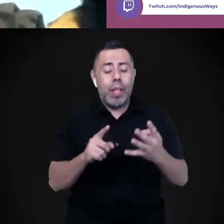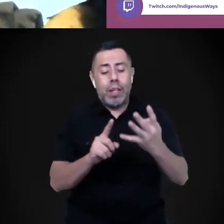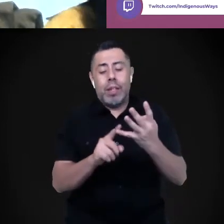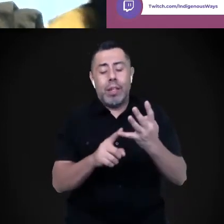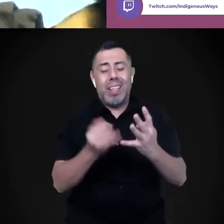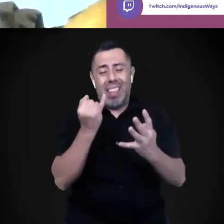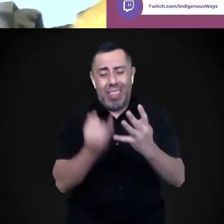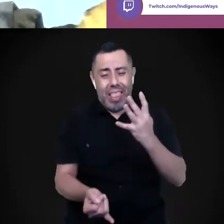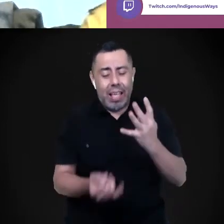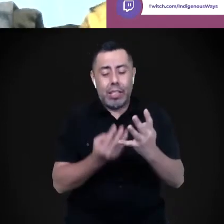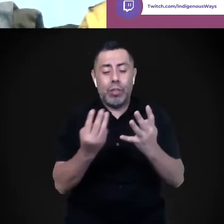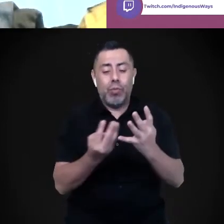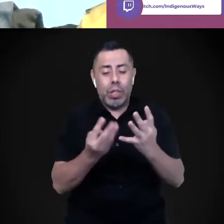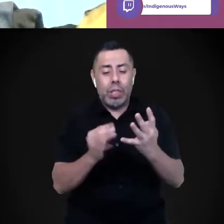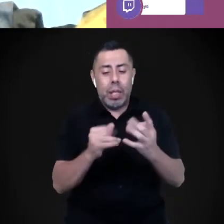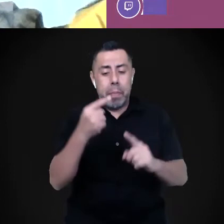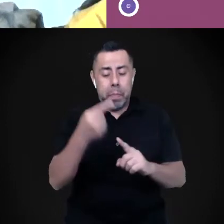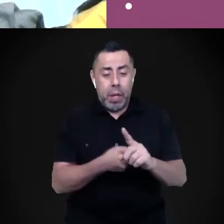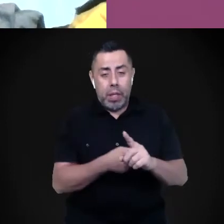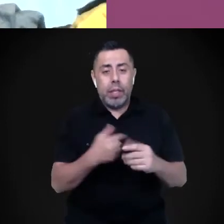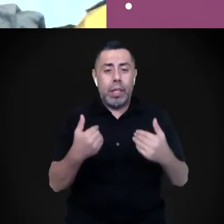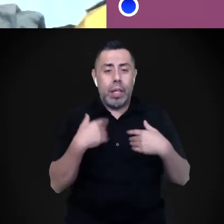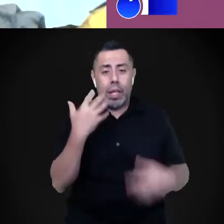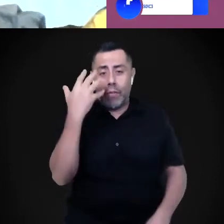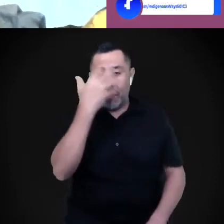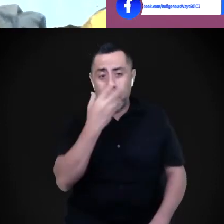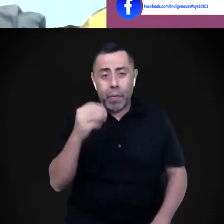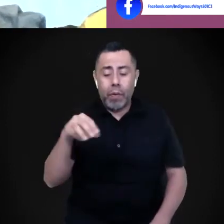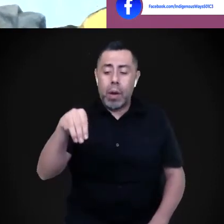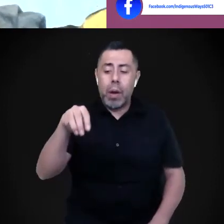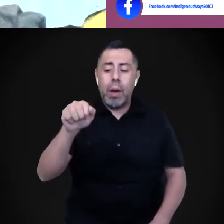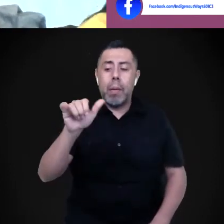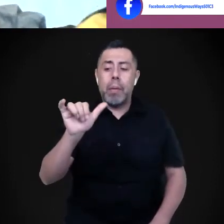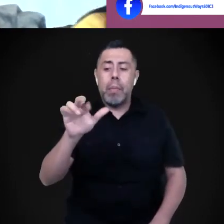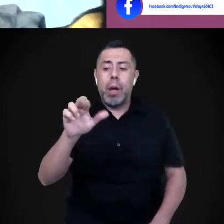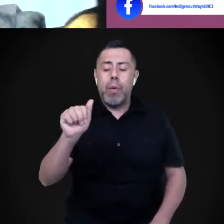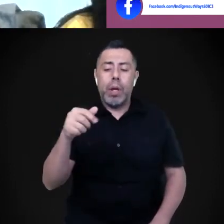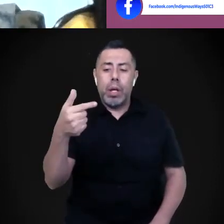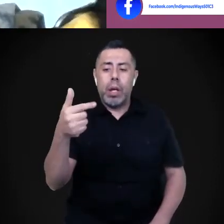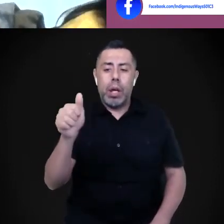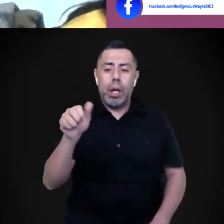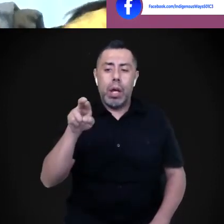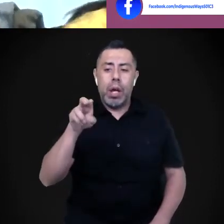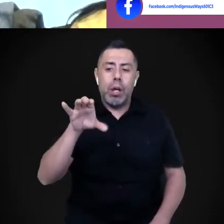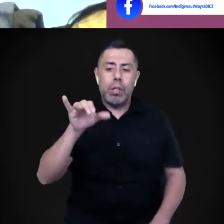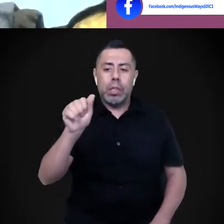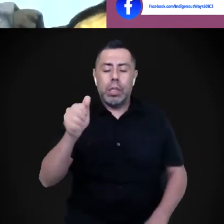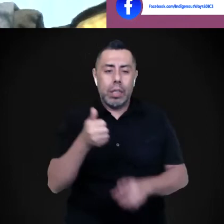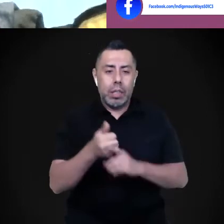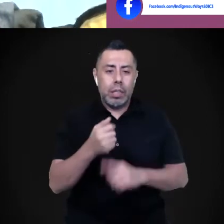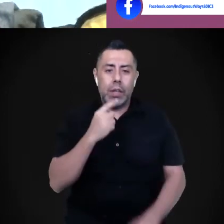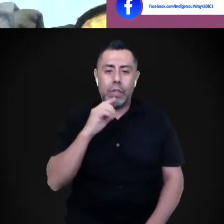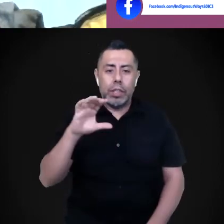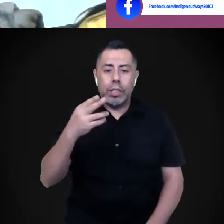the beautiful Myra Garcia, who is Cherokee and Mana Musky